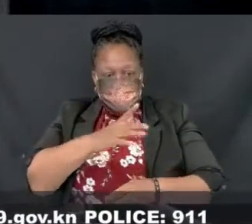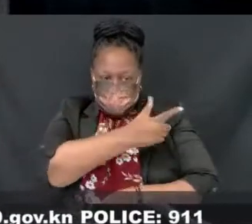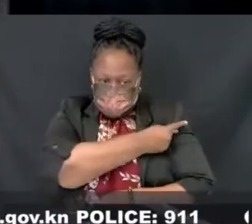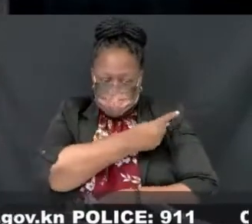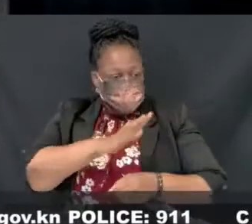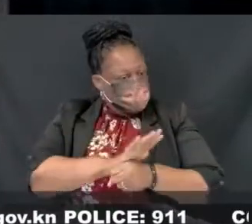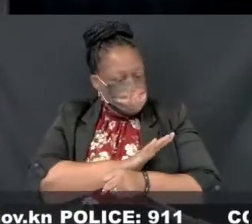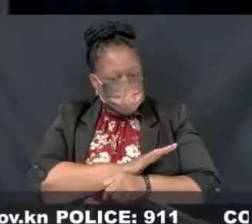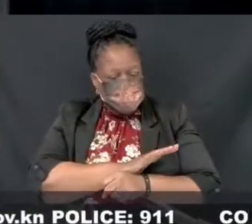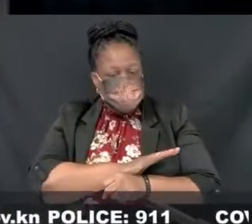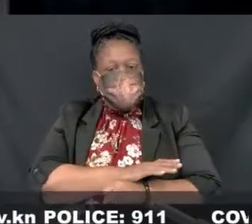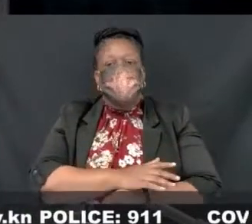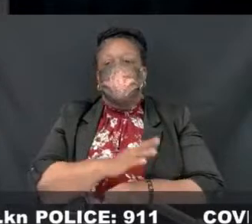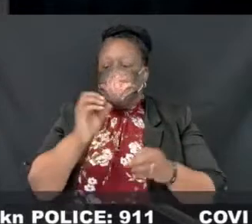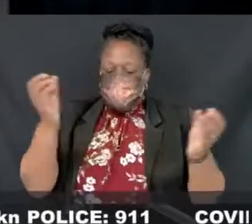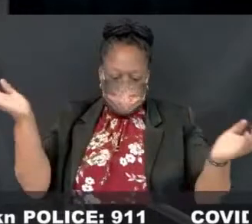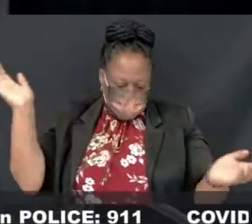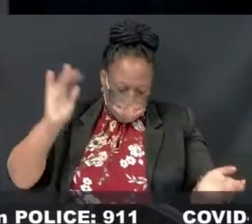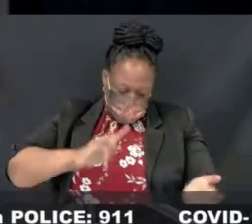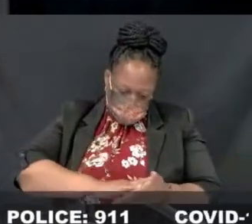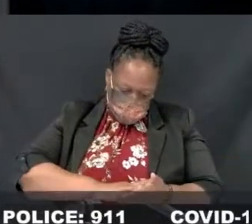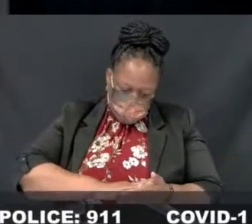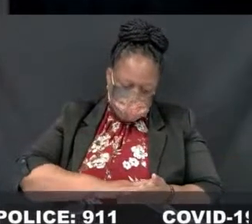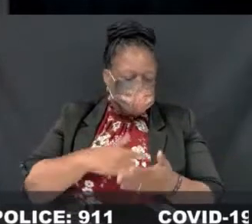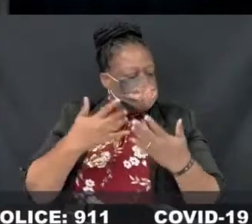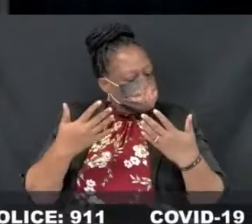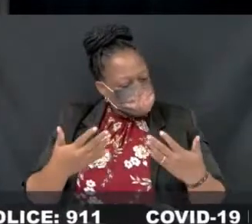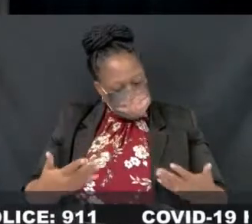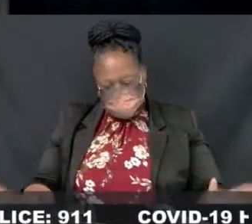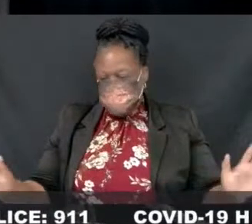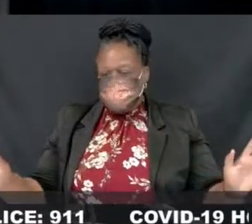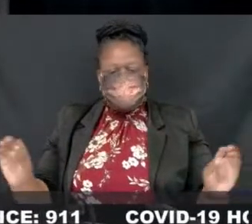unvaccinated. Please visit the